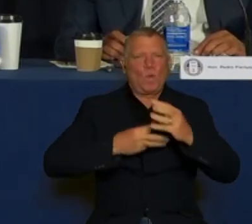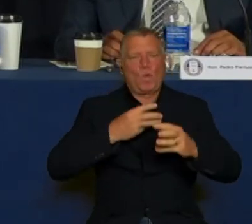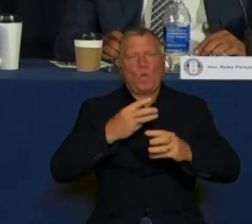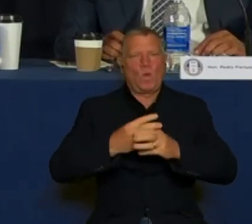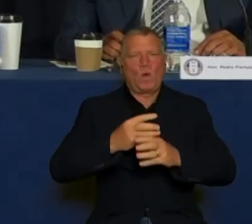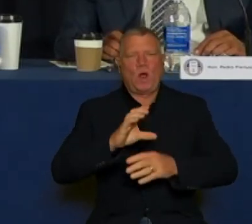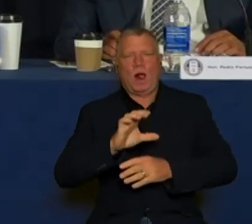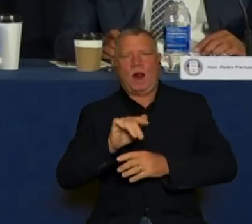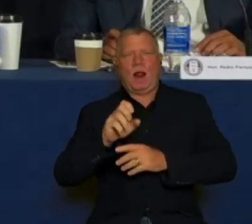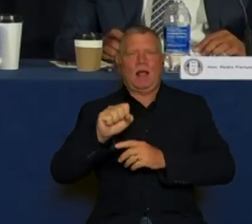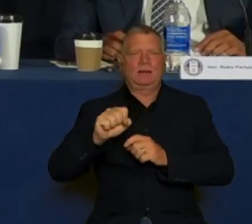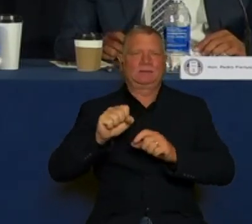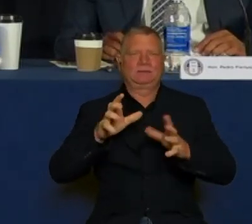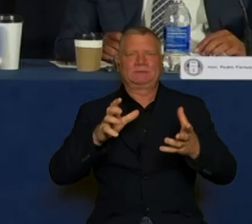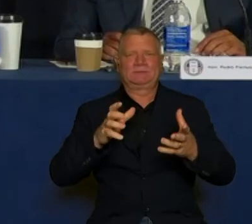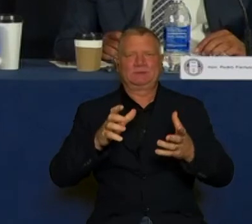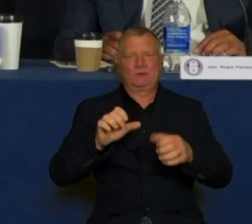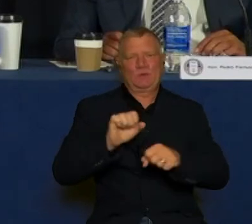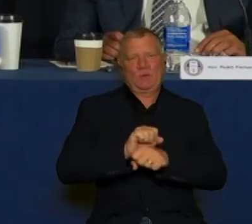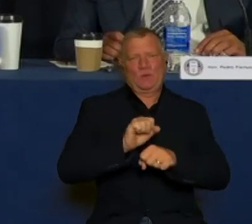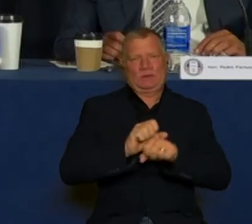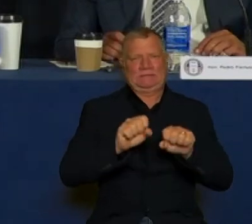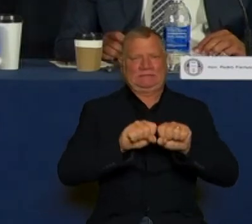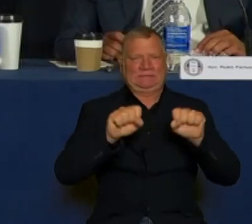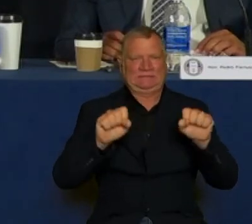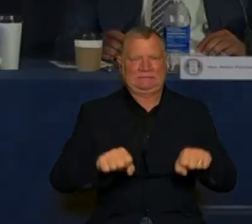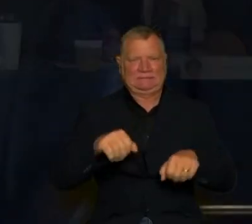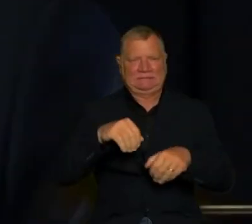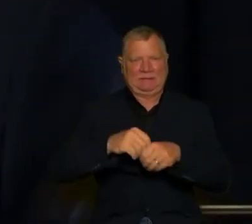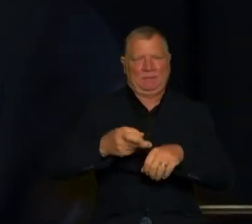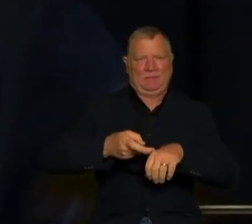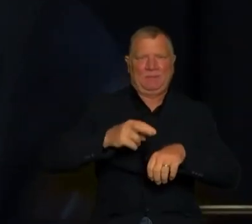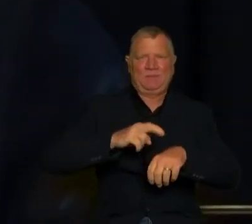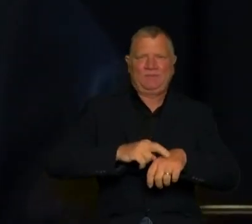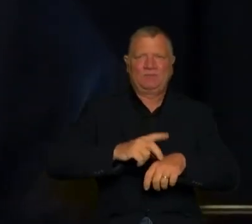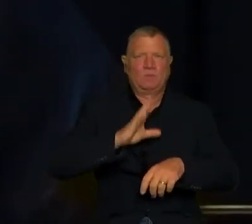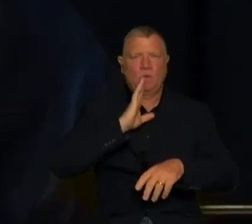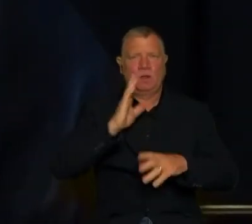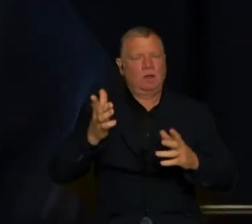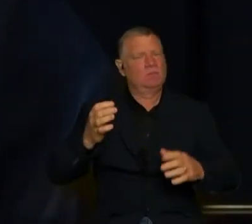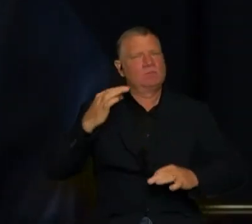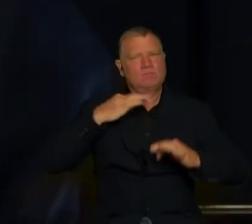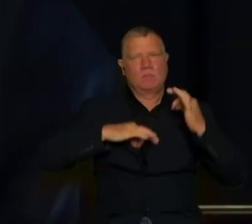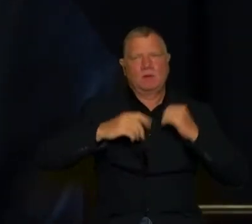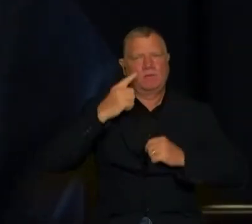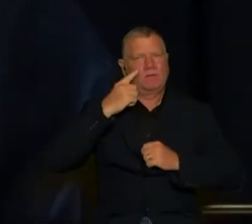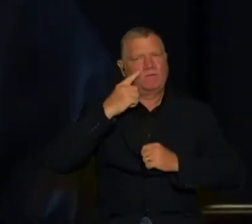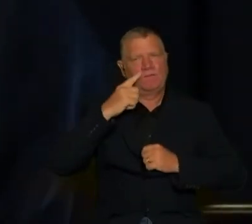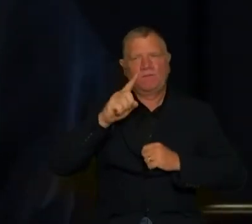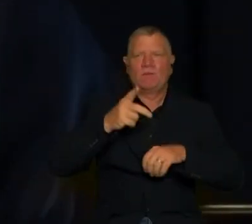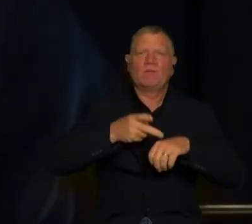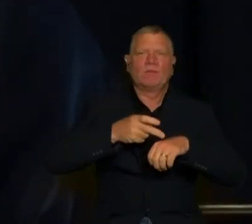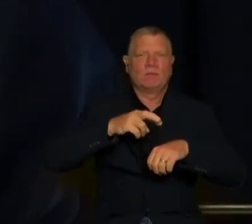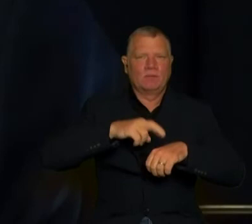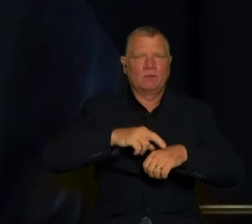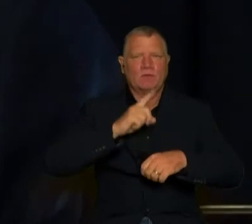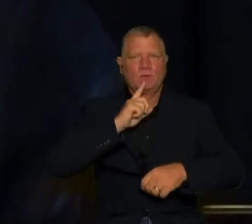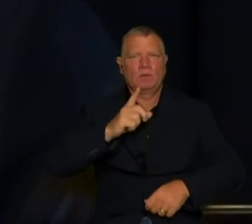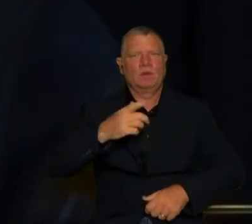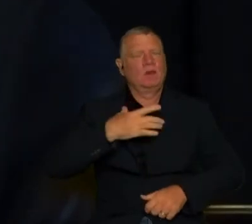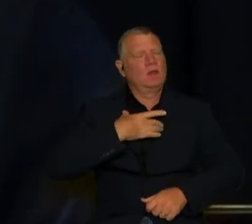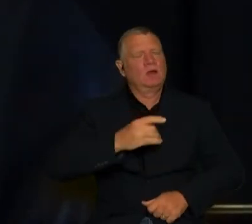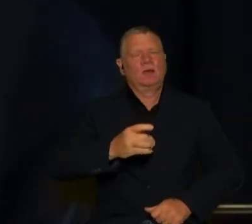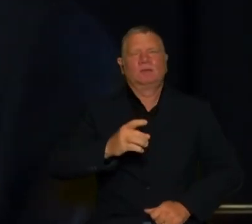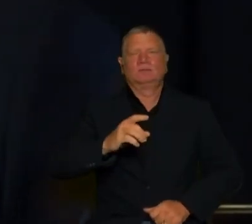world-class civil service system, which will have huge long-term benefits for Puerto Rico. And I also really